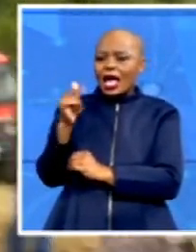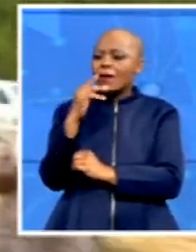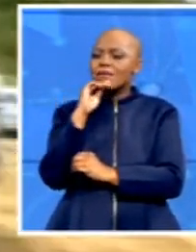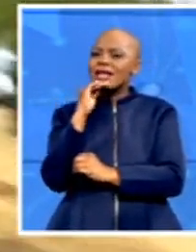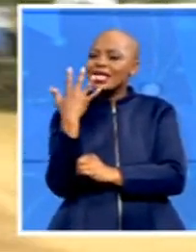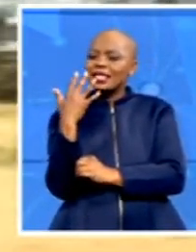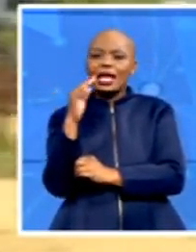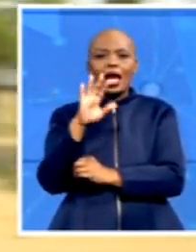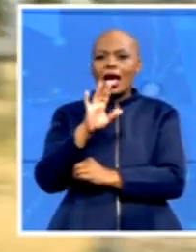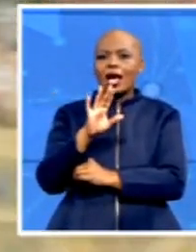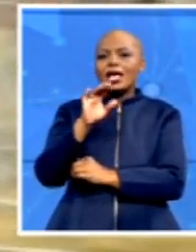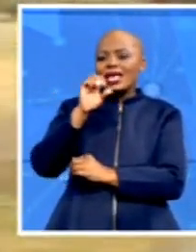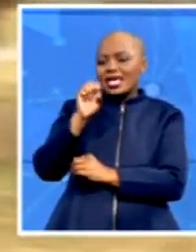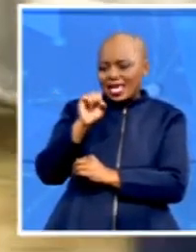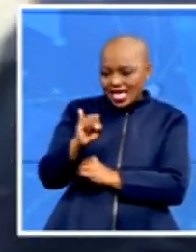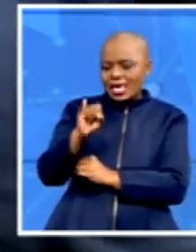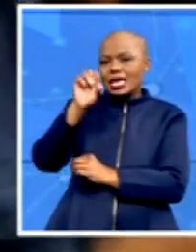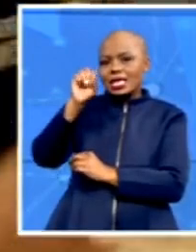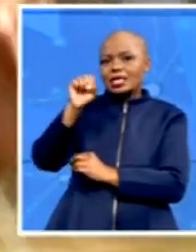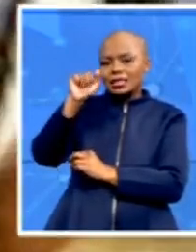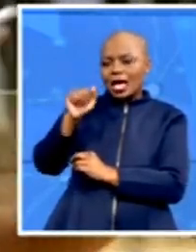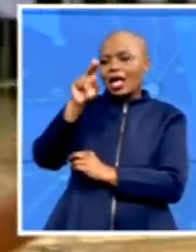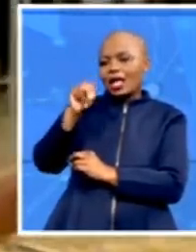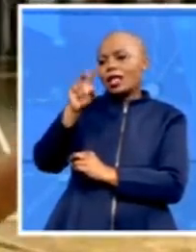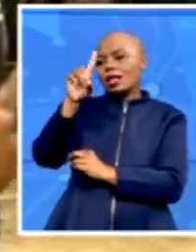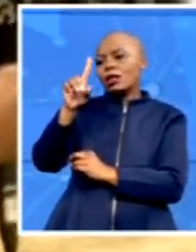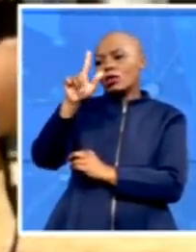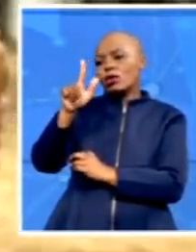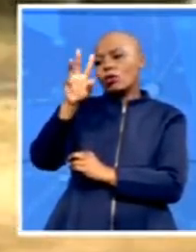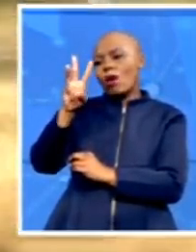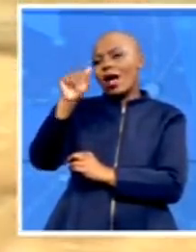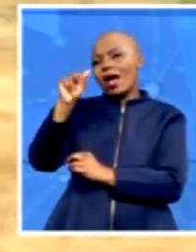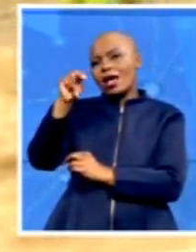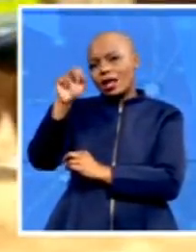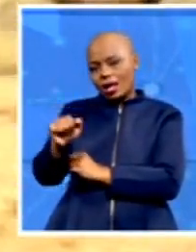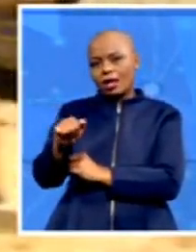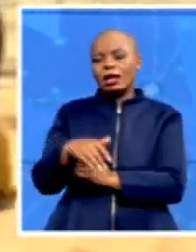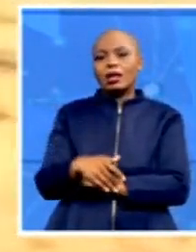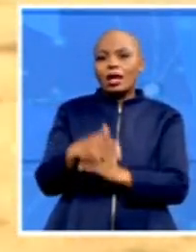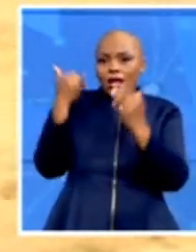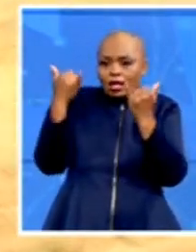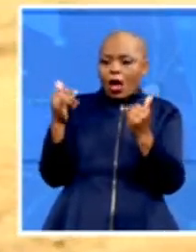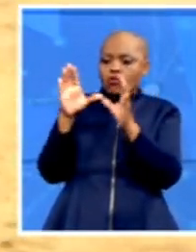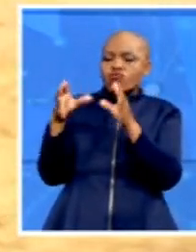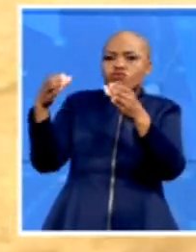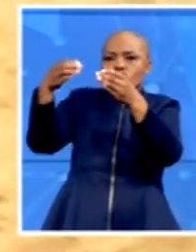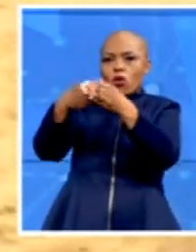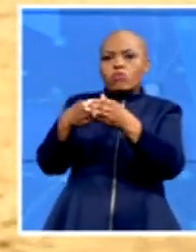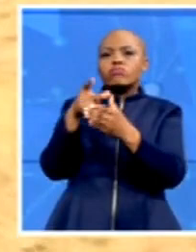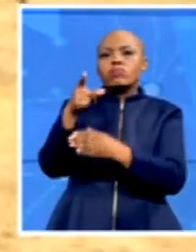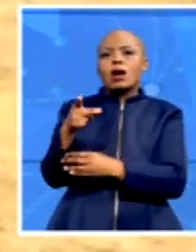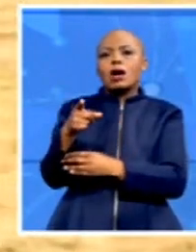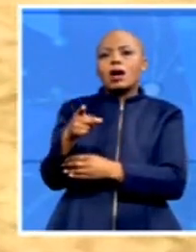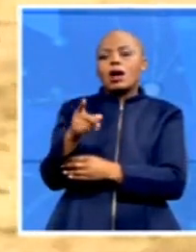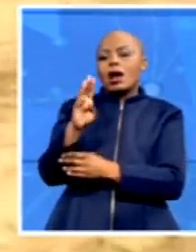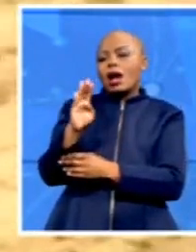with me now, Blaine, to the AmaZulu. As I can see from where I am, the King has just now left the Maquis, Blaine. So we'll try and walk